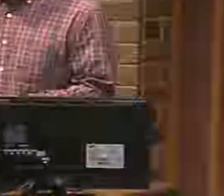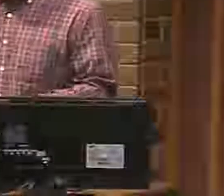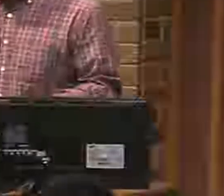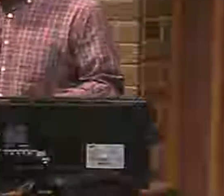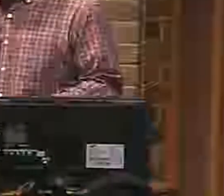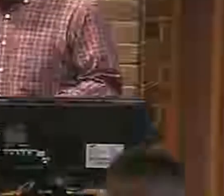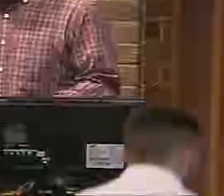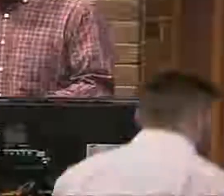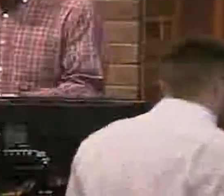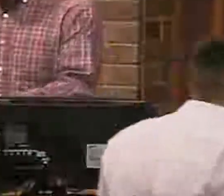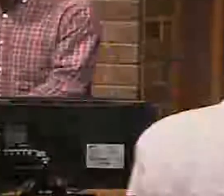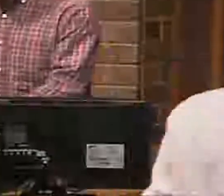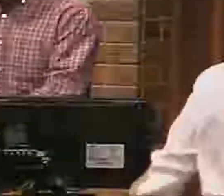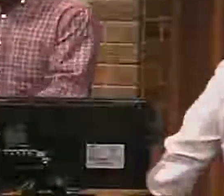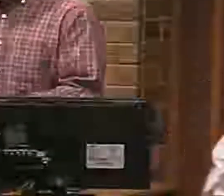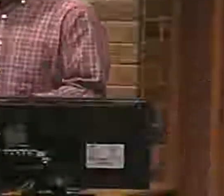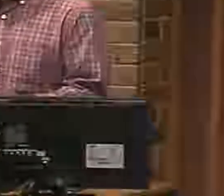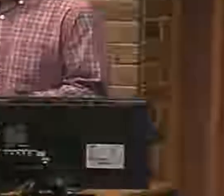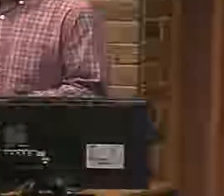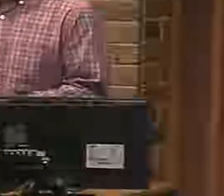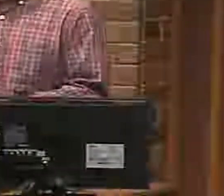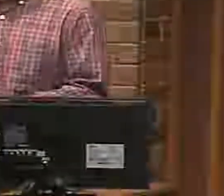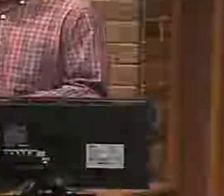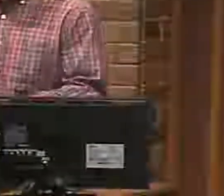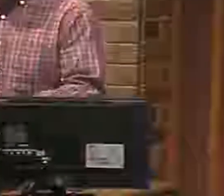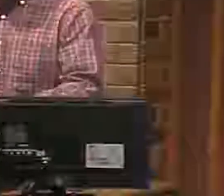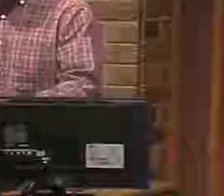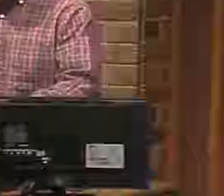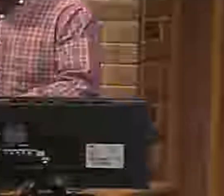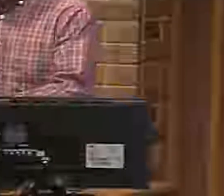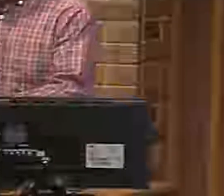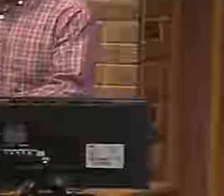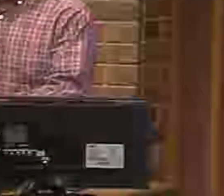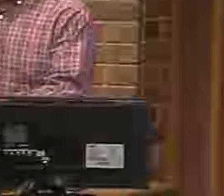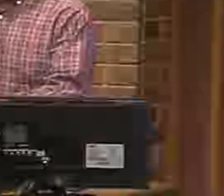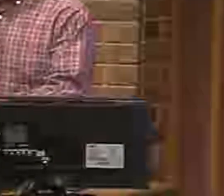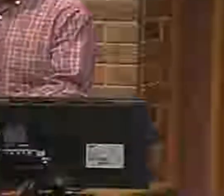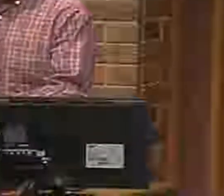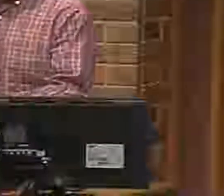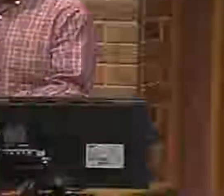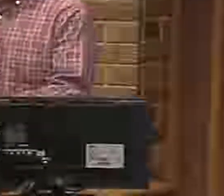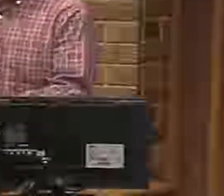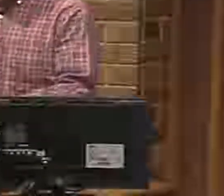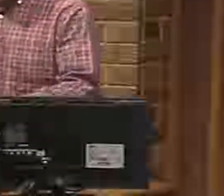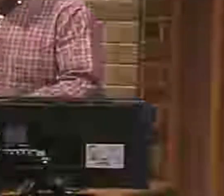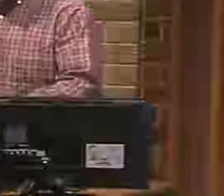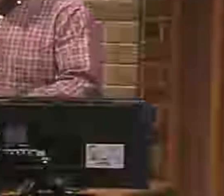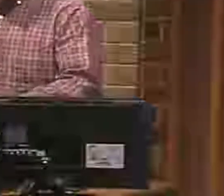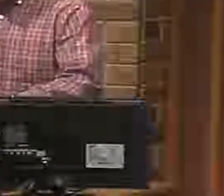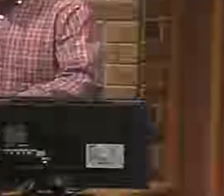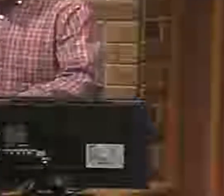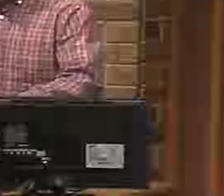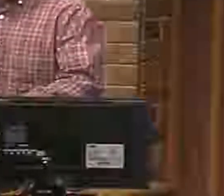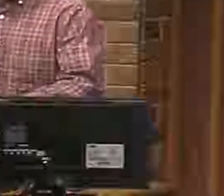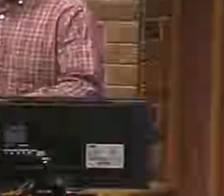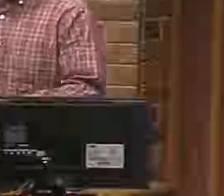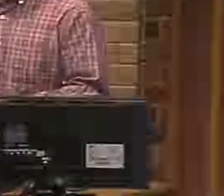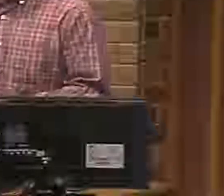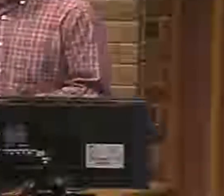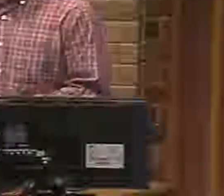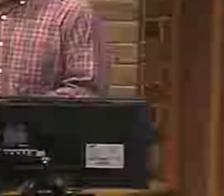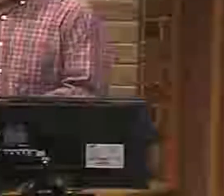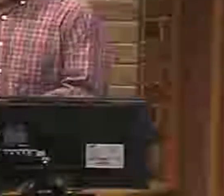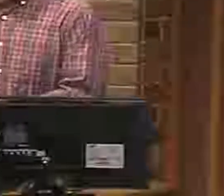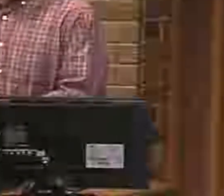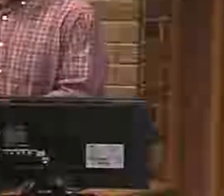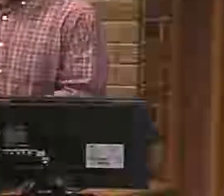Good evening. Welcome to Maysville tonight. Good to see everyone out. If you're visiting with us, we're glad that you're here. And if you are visiting, don't mind filling out one of the